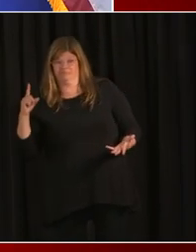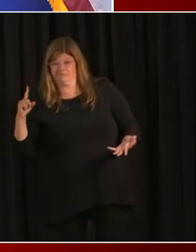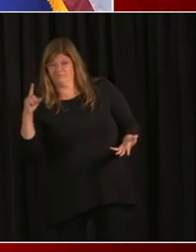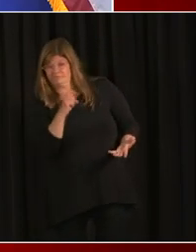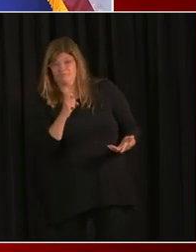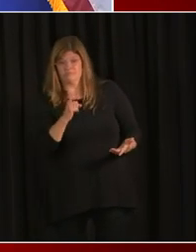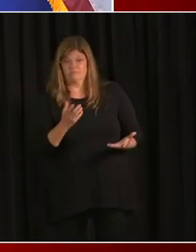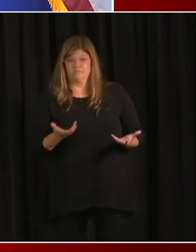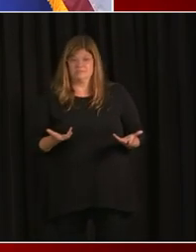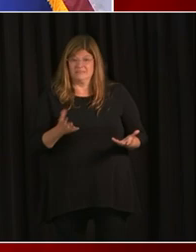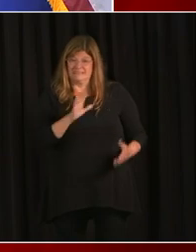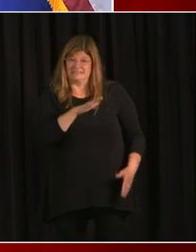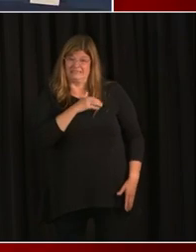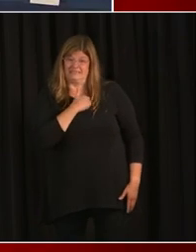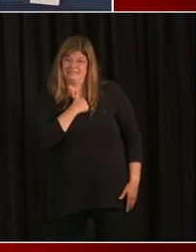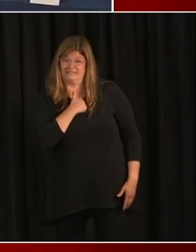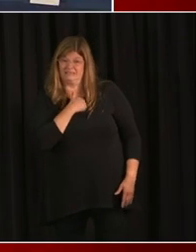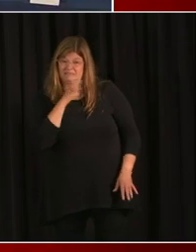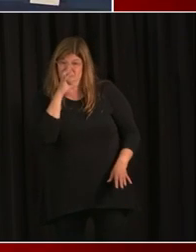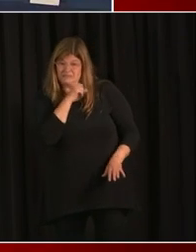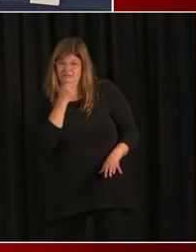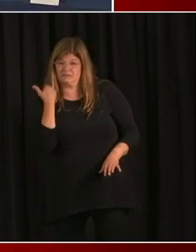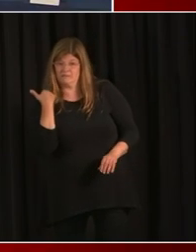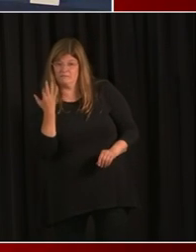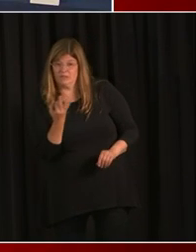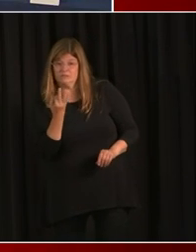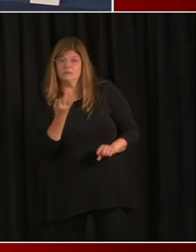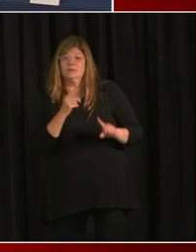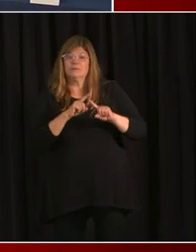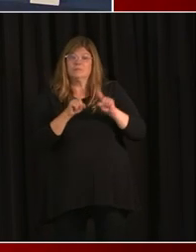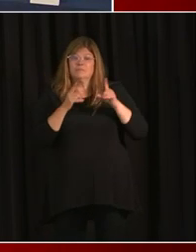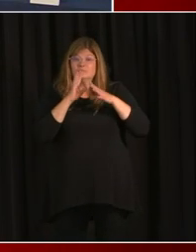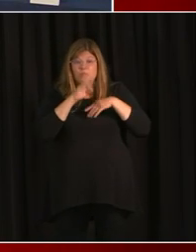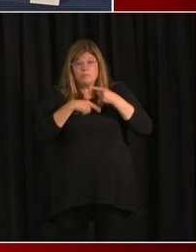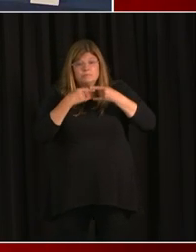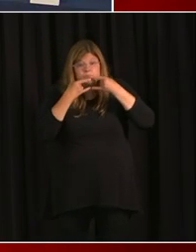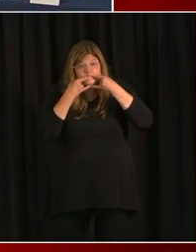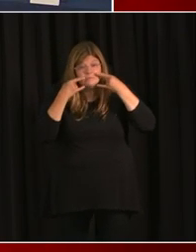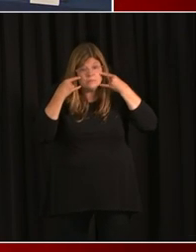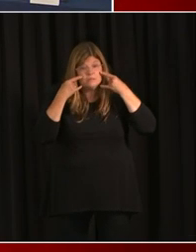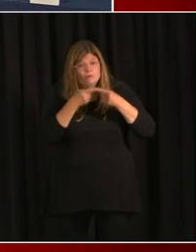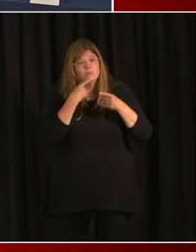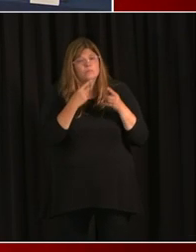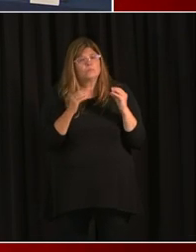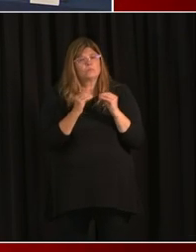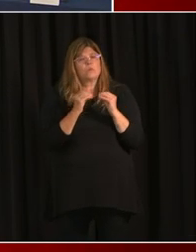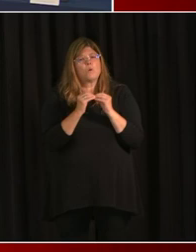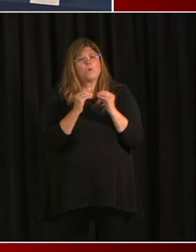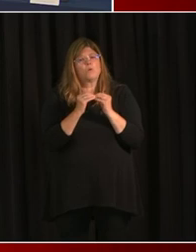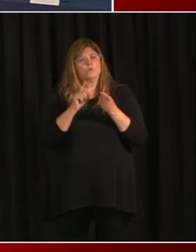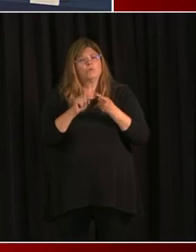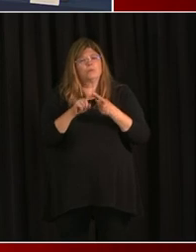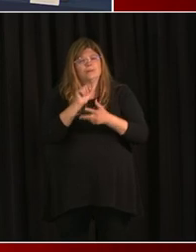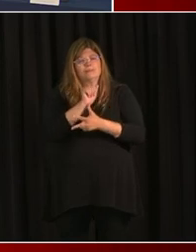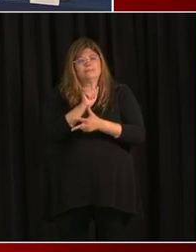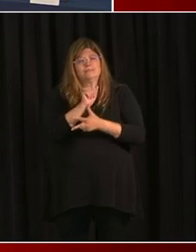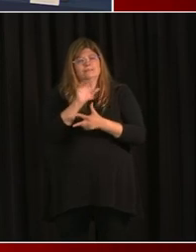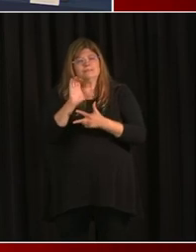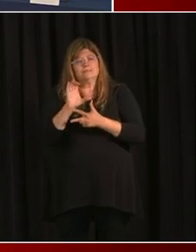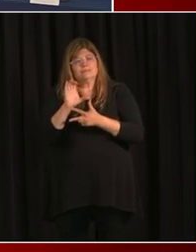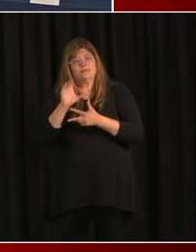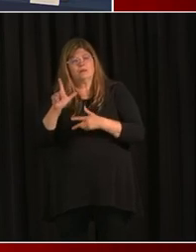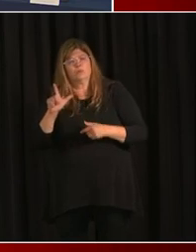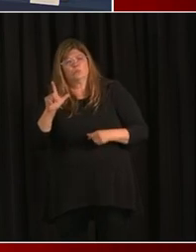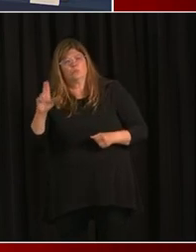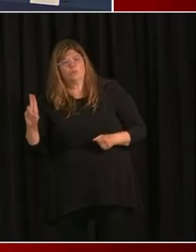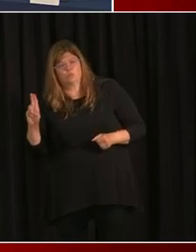I apologize if I missed this on Friday, but speaking on masks, is there anything more to the ACLU raising concerns about DC